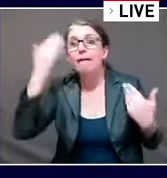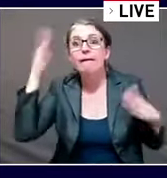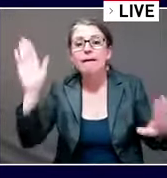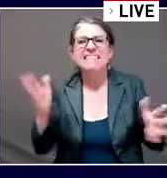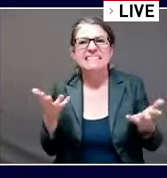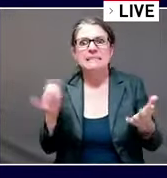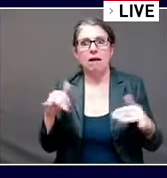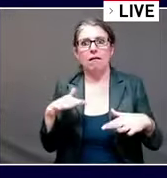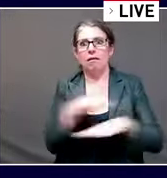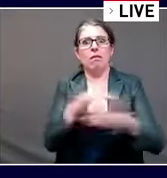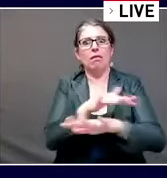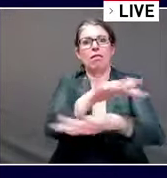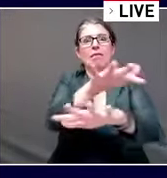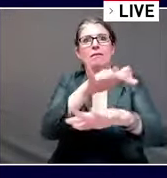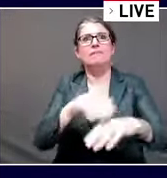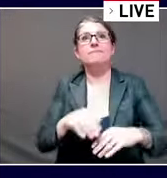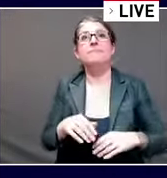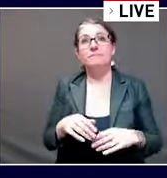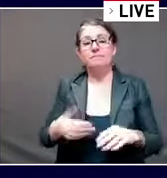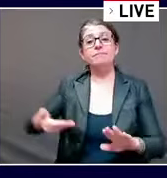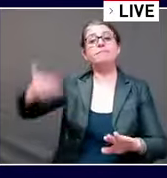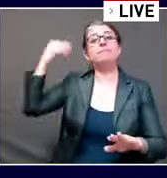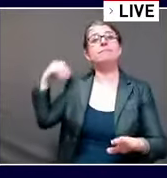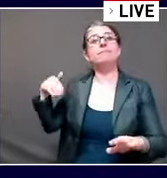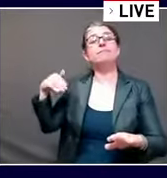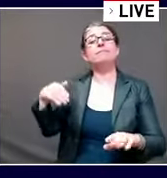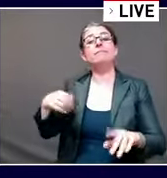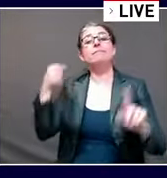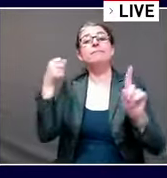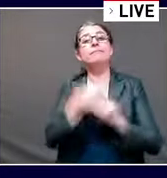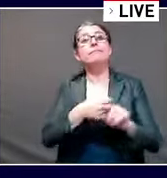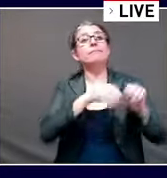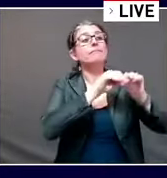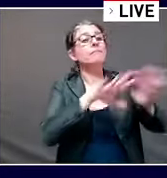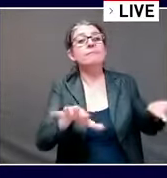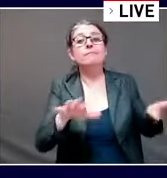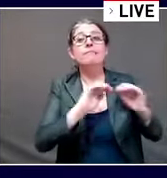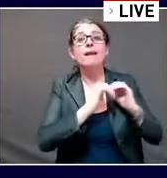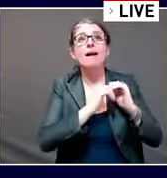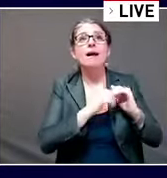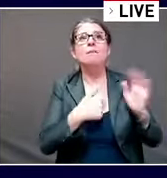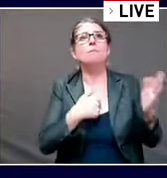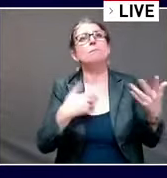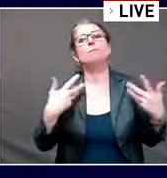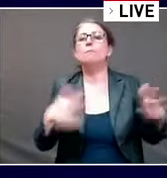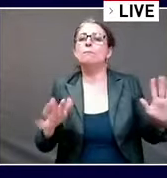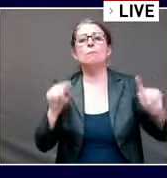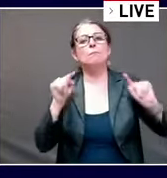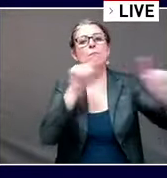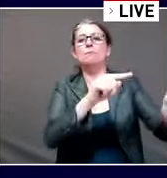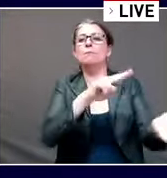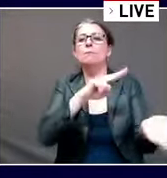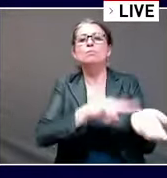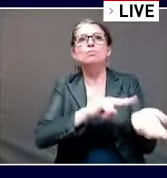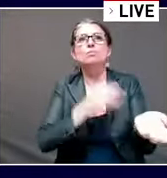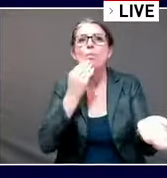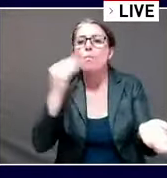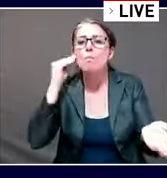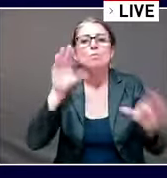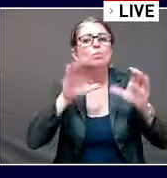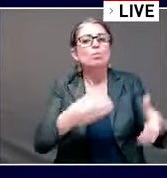specific, i.e., avoid this type of place. What we're really seeing is the nexus between the